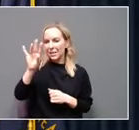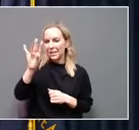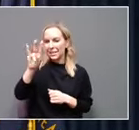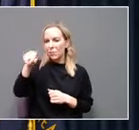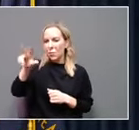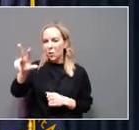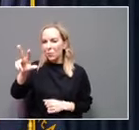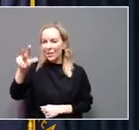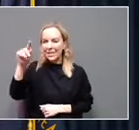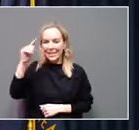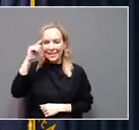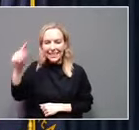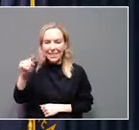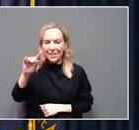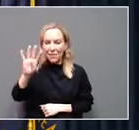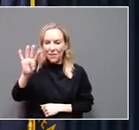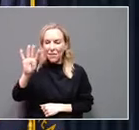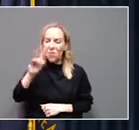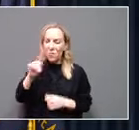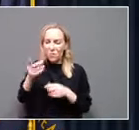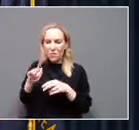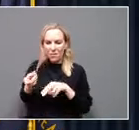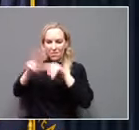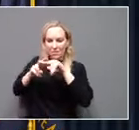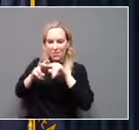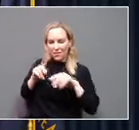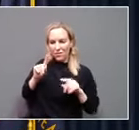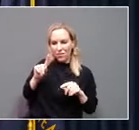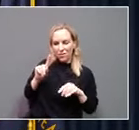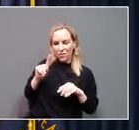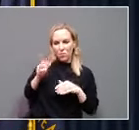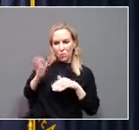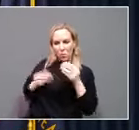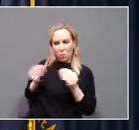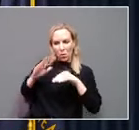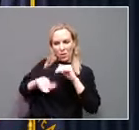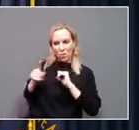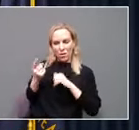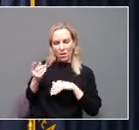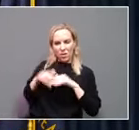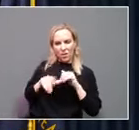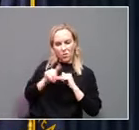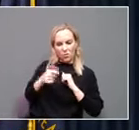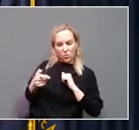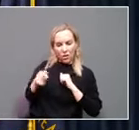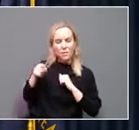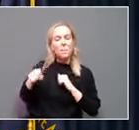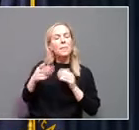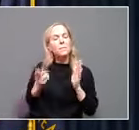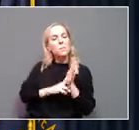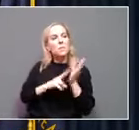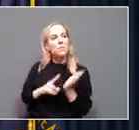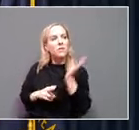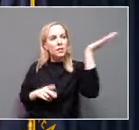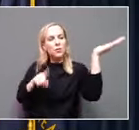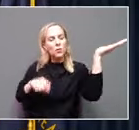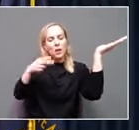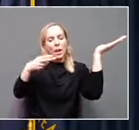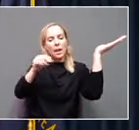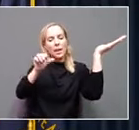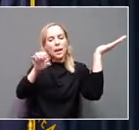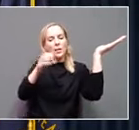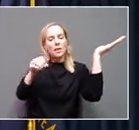$4.173, up more than a dollar from 2021. The Gas Prices Relief Act, as introduced in the House and the Senate, would alleviate